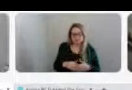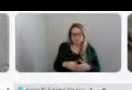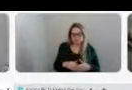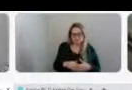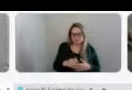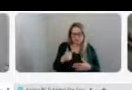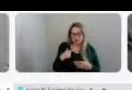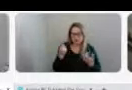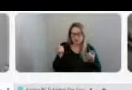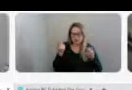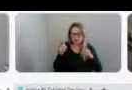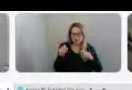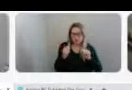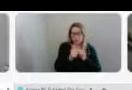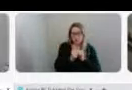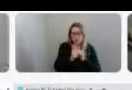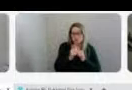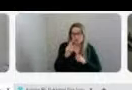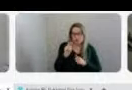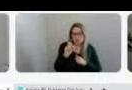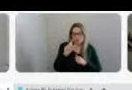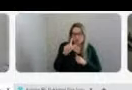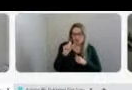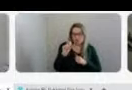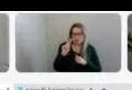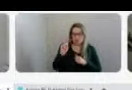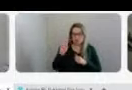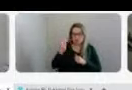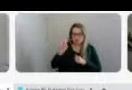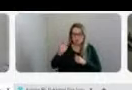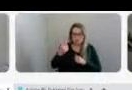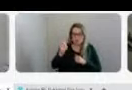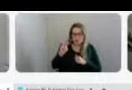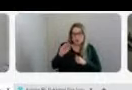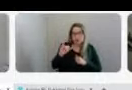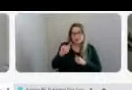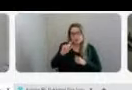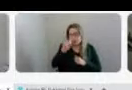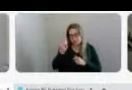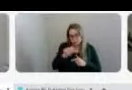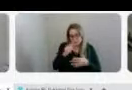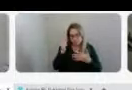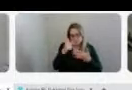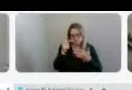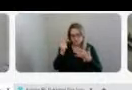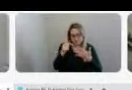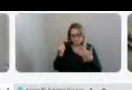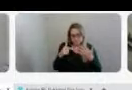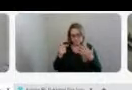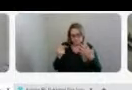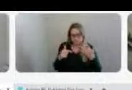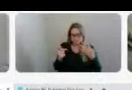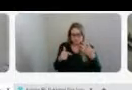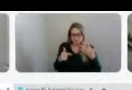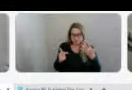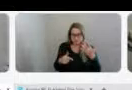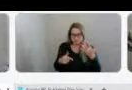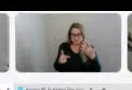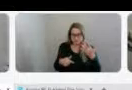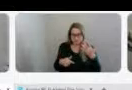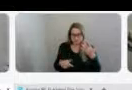agree with nelson morgan mitzi cal mike lisa carol